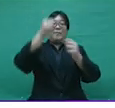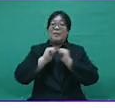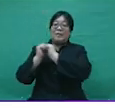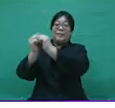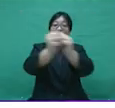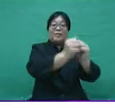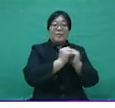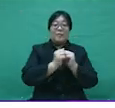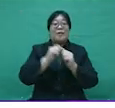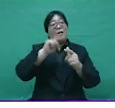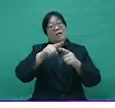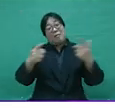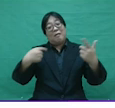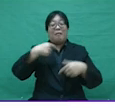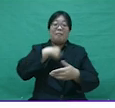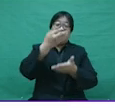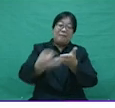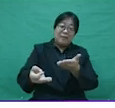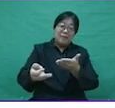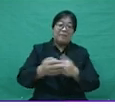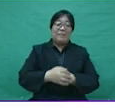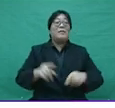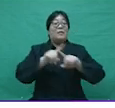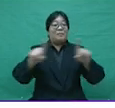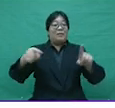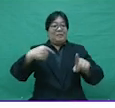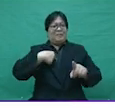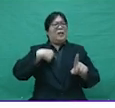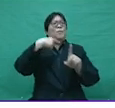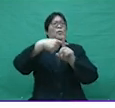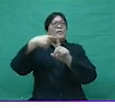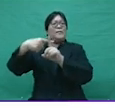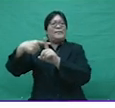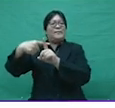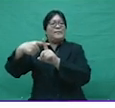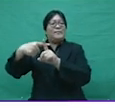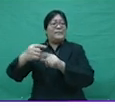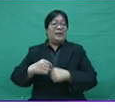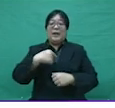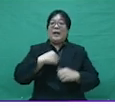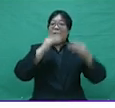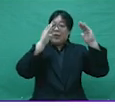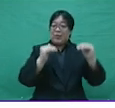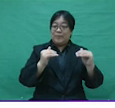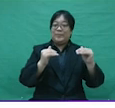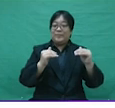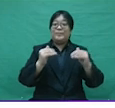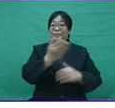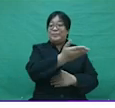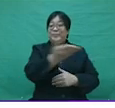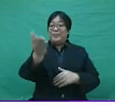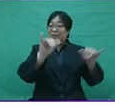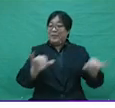together or we will fail. But I'm an optimistic and I hope